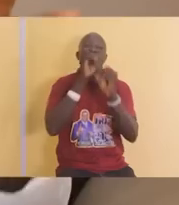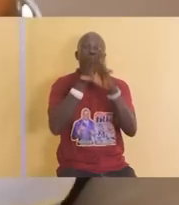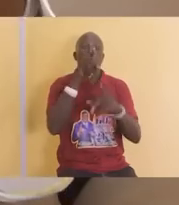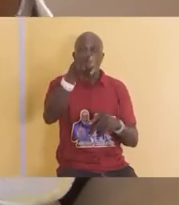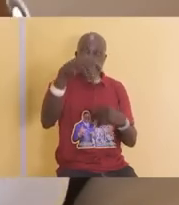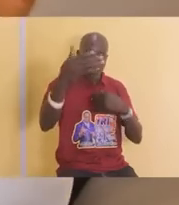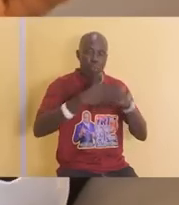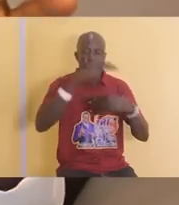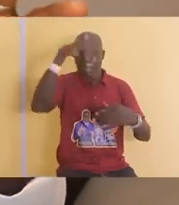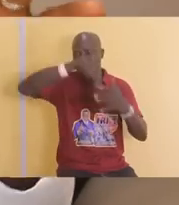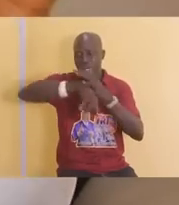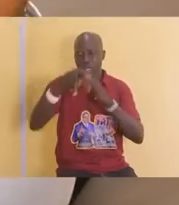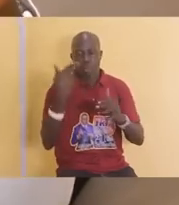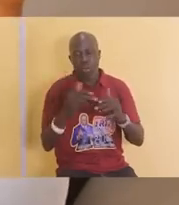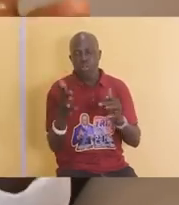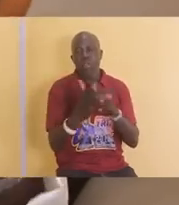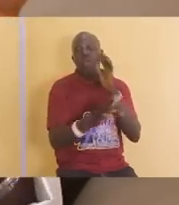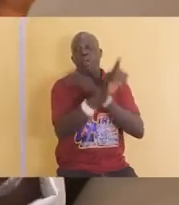support of